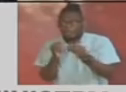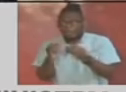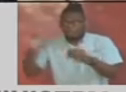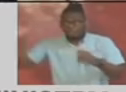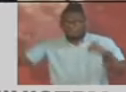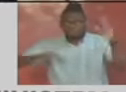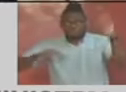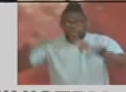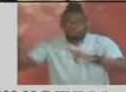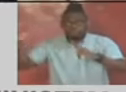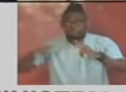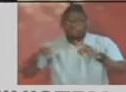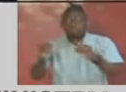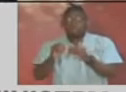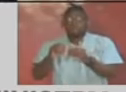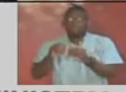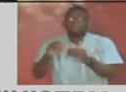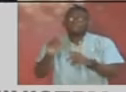in.